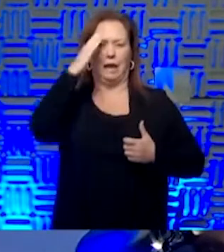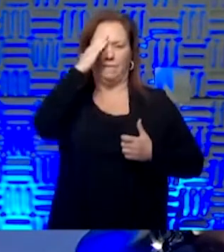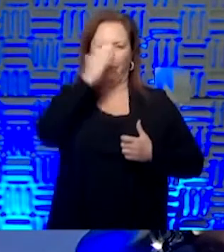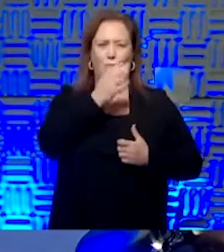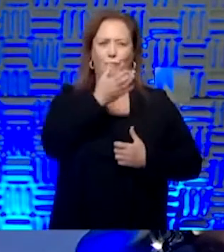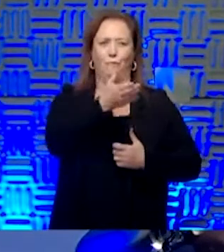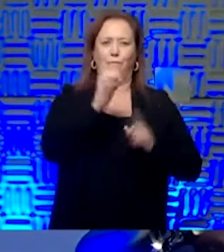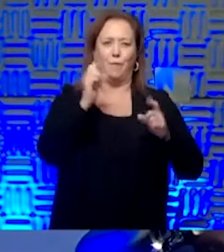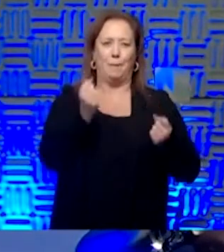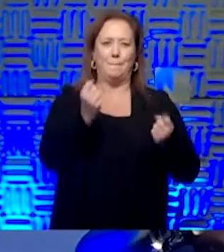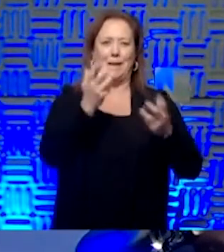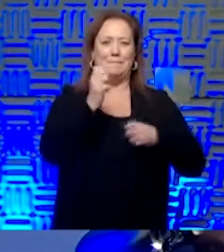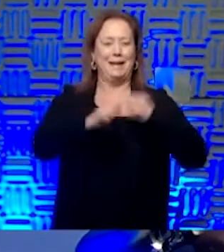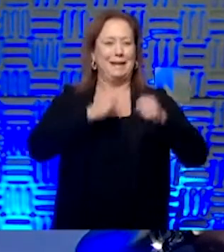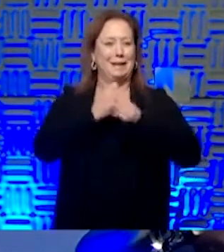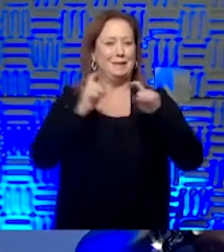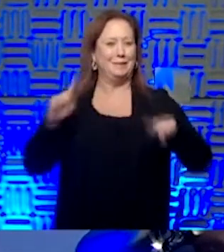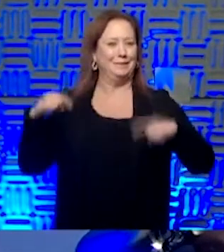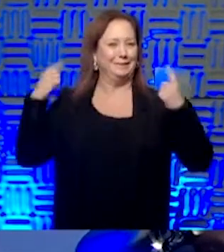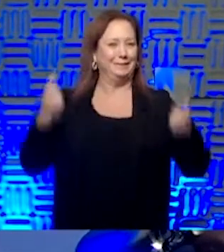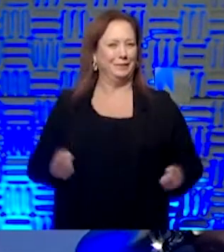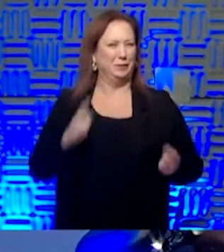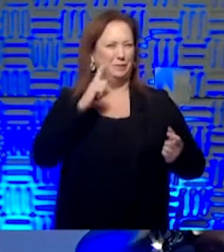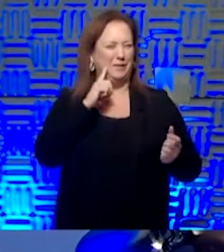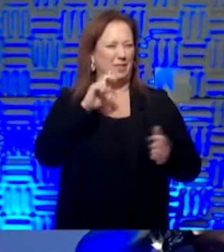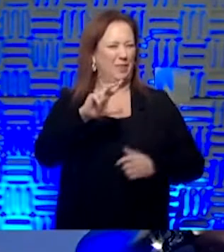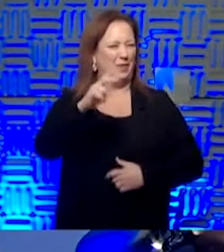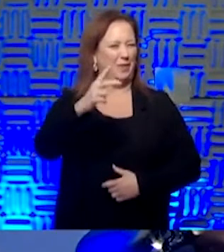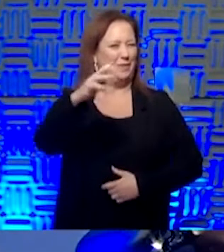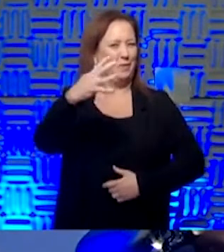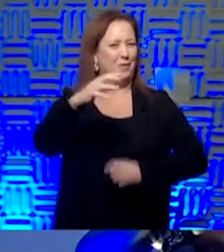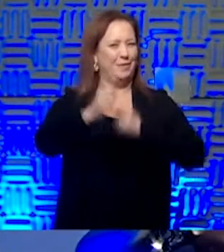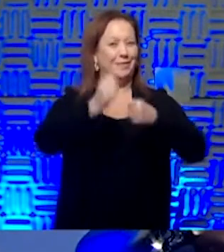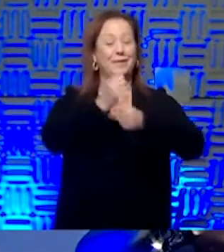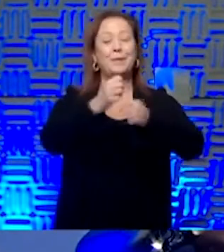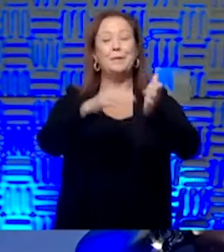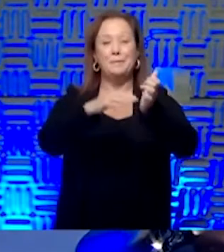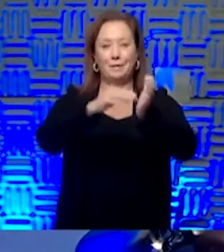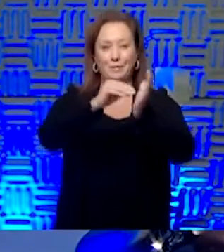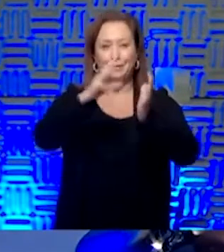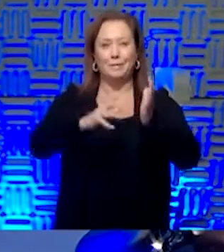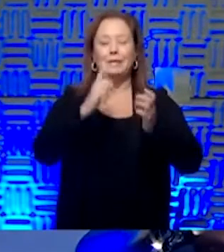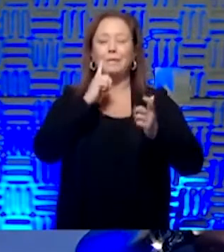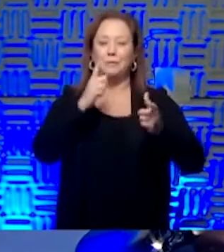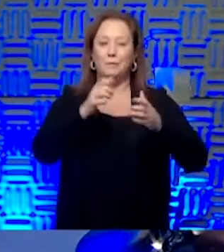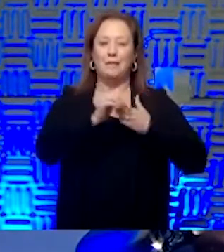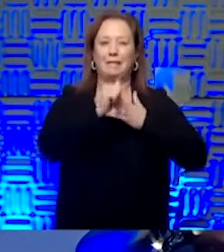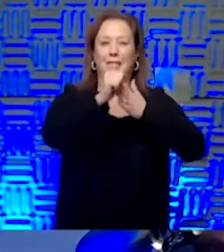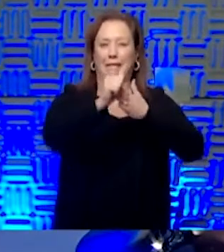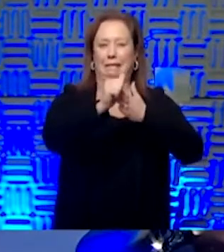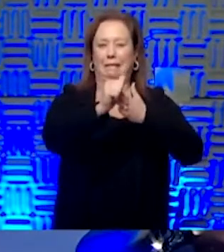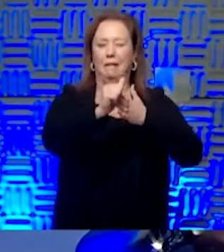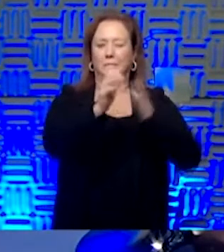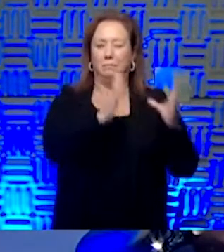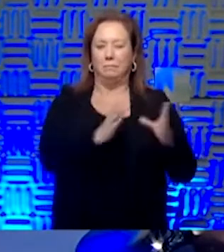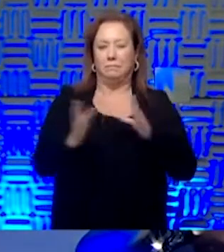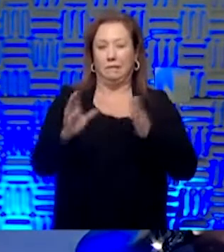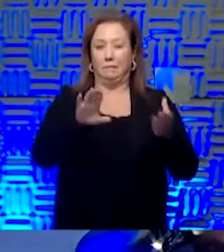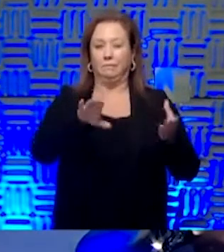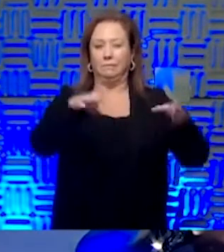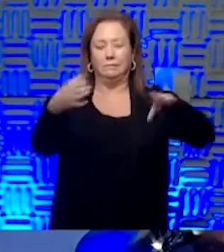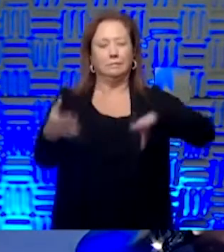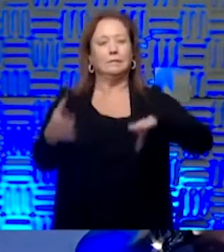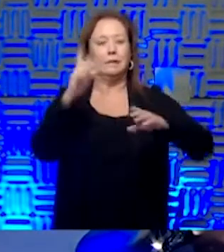a very long time, since she was a wee little third or fourth year medical student, and now she is one of the leading palliative care doctors in the United States, and